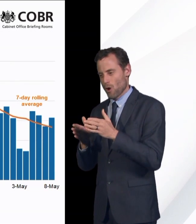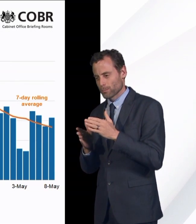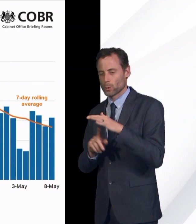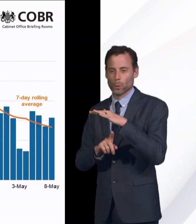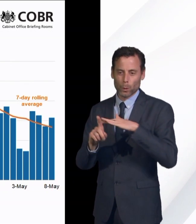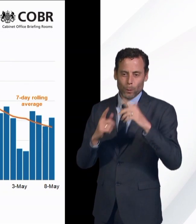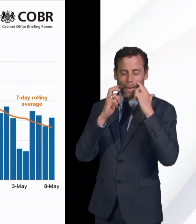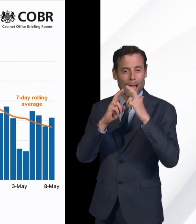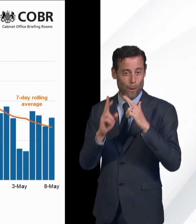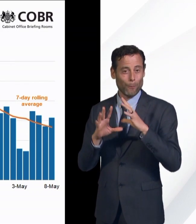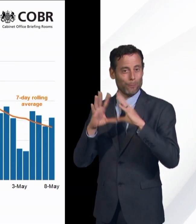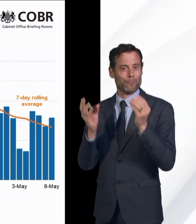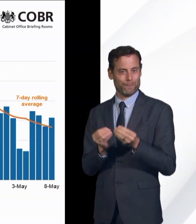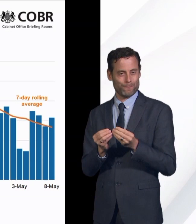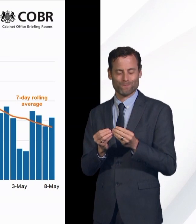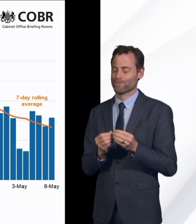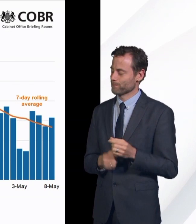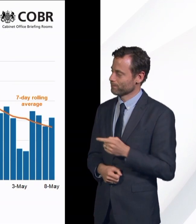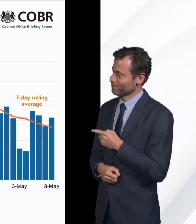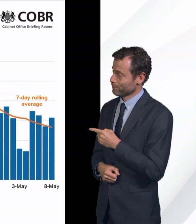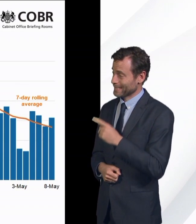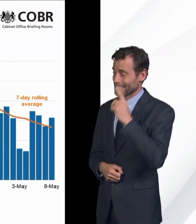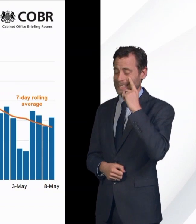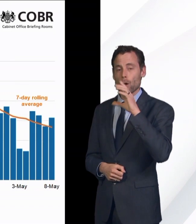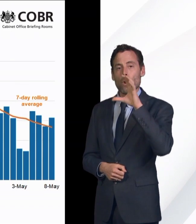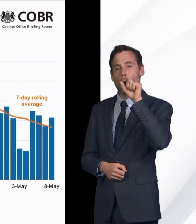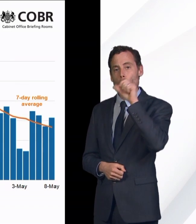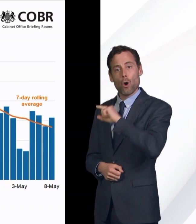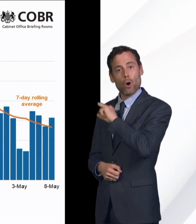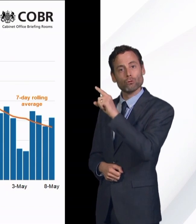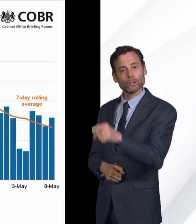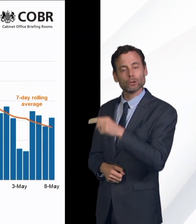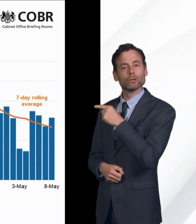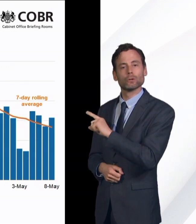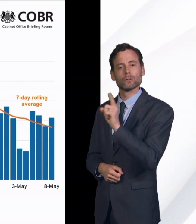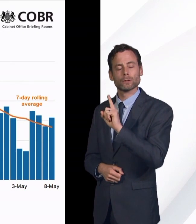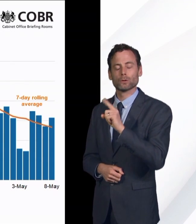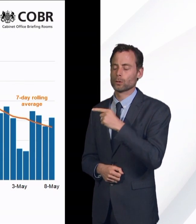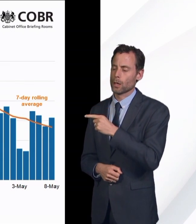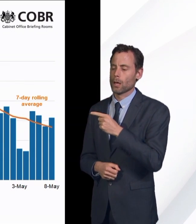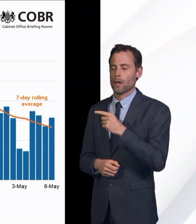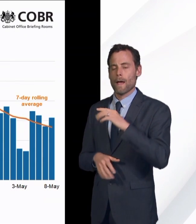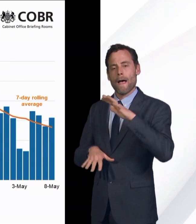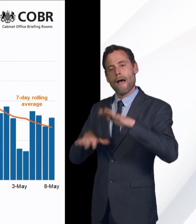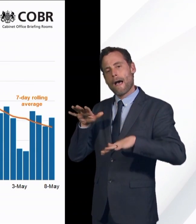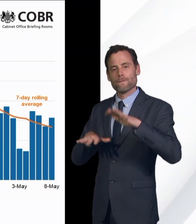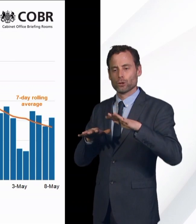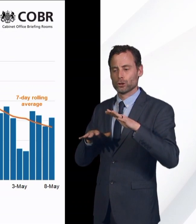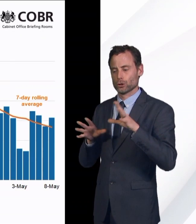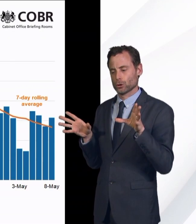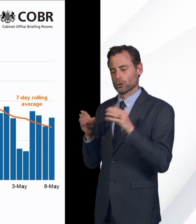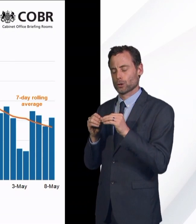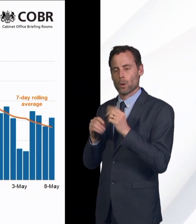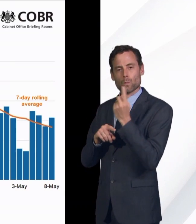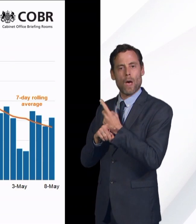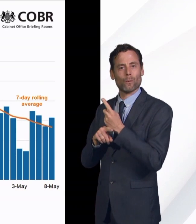from this slide that when looking at the 7-day rolling average, which means that we can correct for changes from day to day, there again